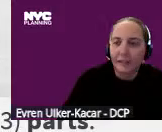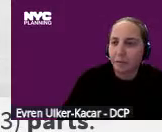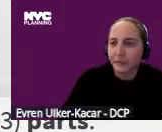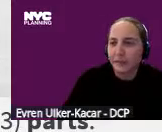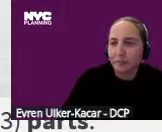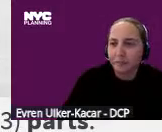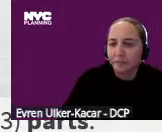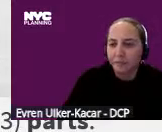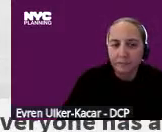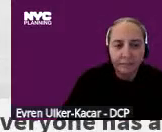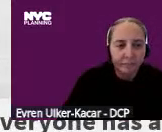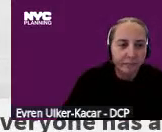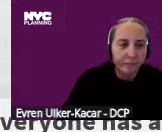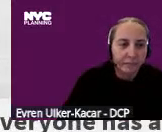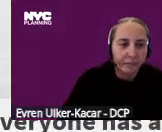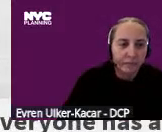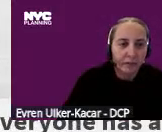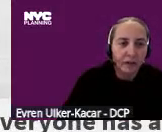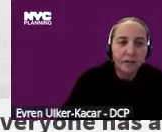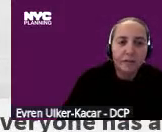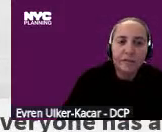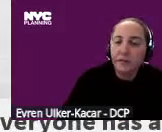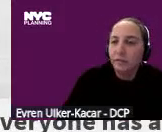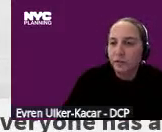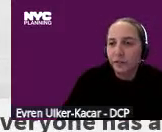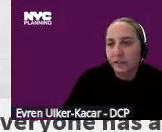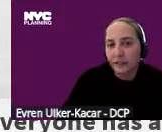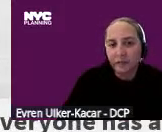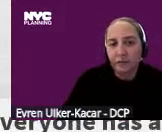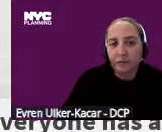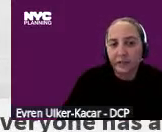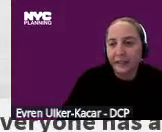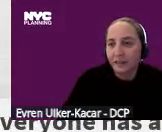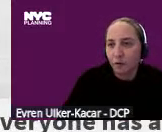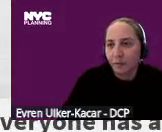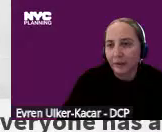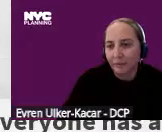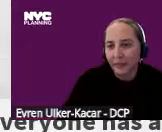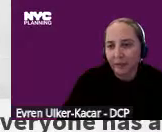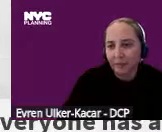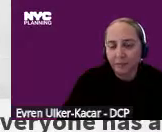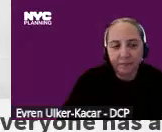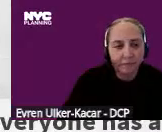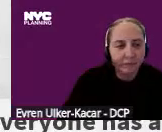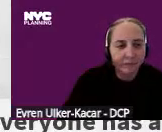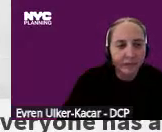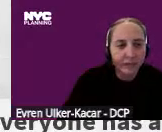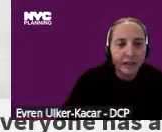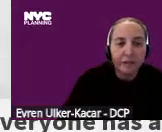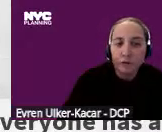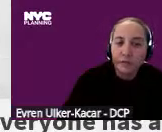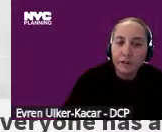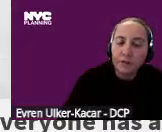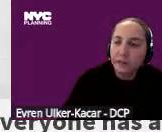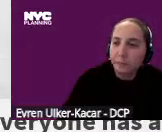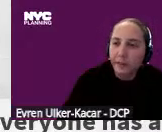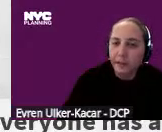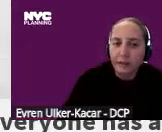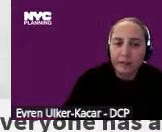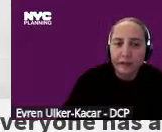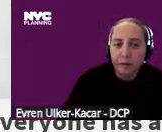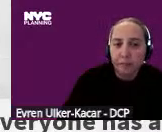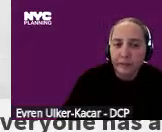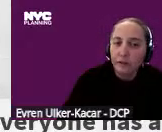Next slide, please. On to a few logistics for today's scoping meeting. If you wish to